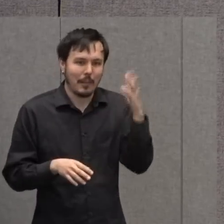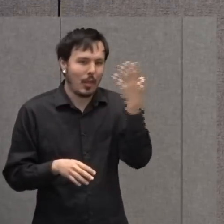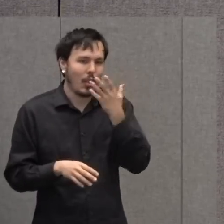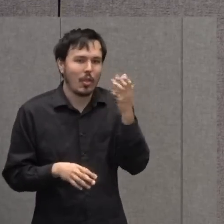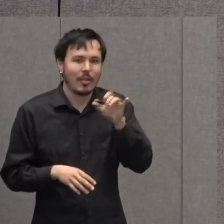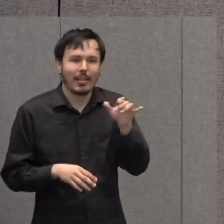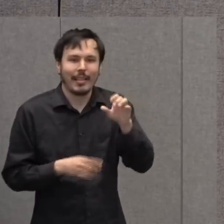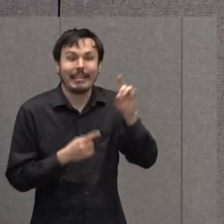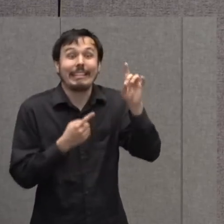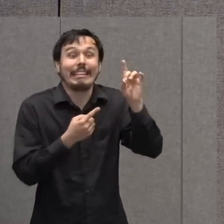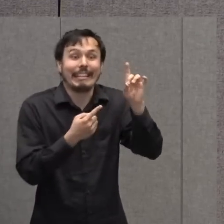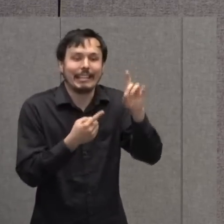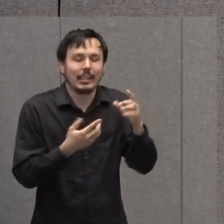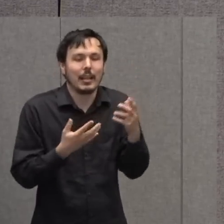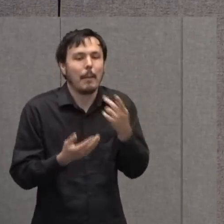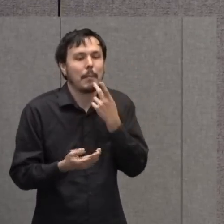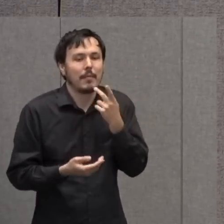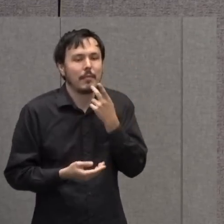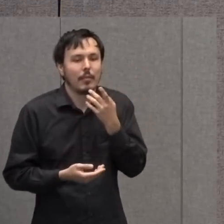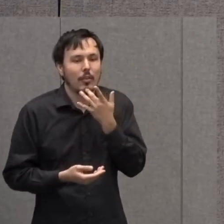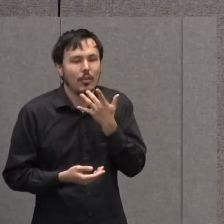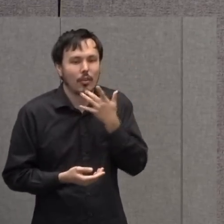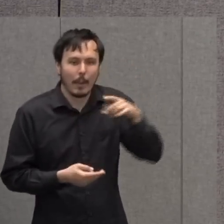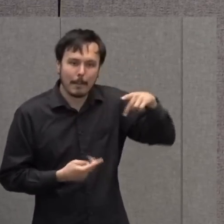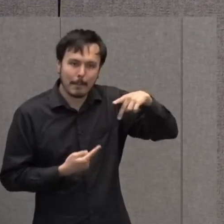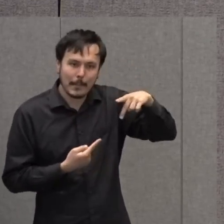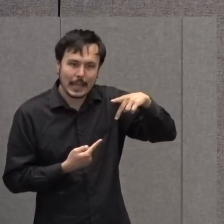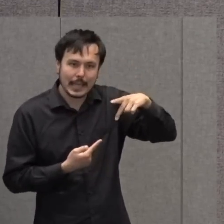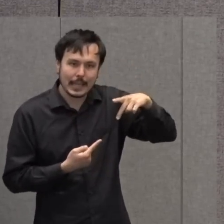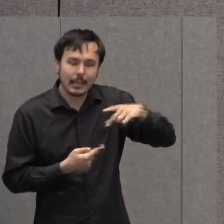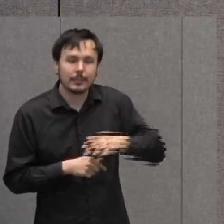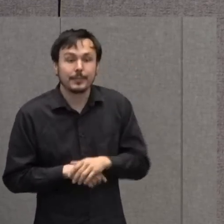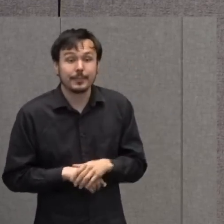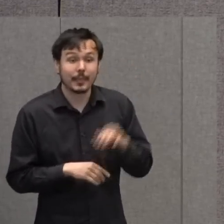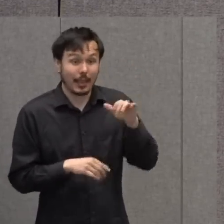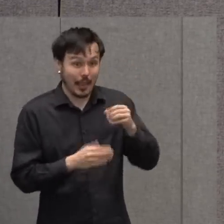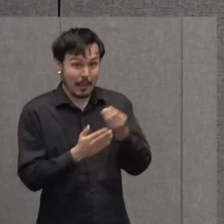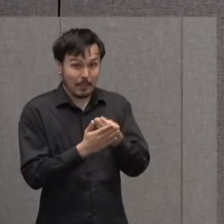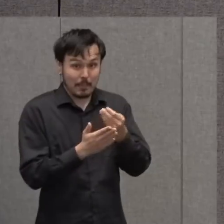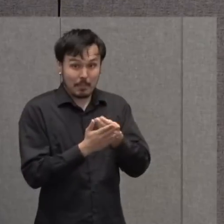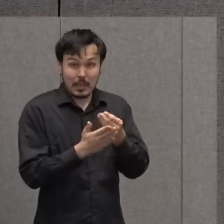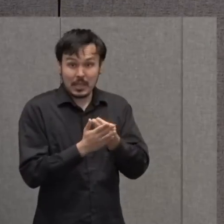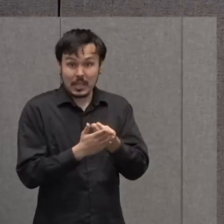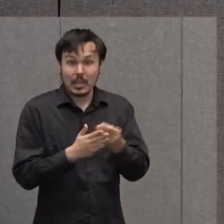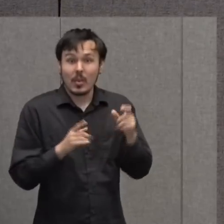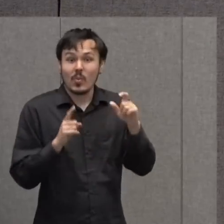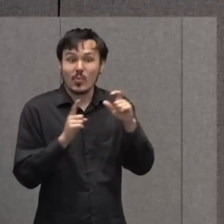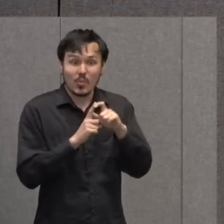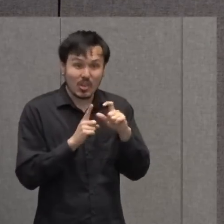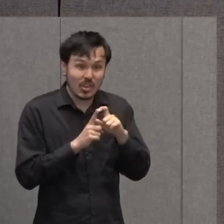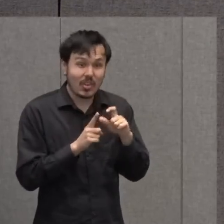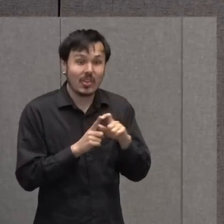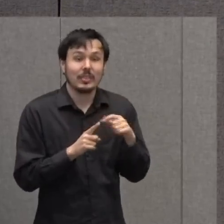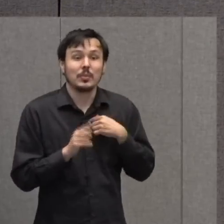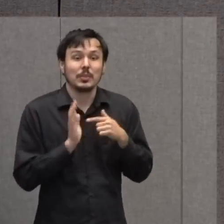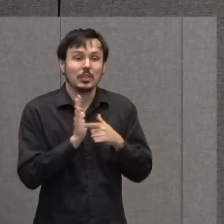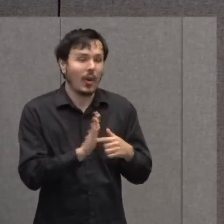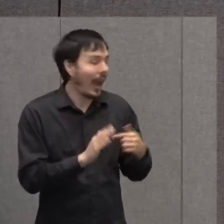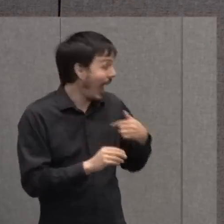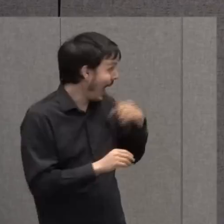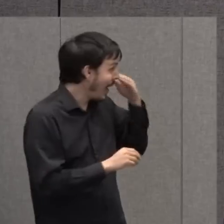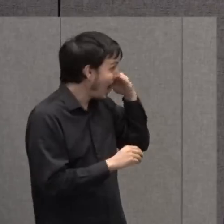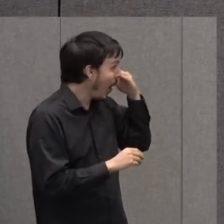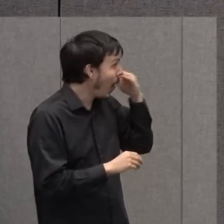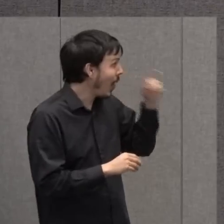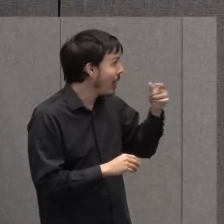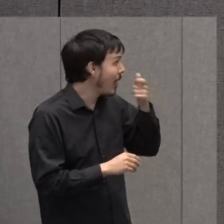could be confusing. There we go. We got money, got Awesome. words. And I know that they